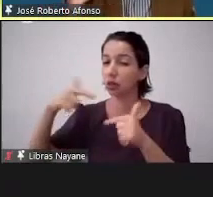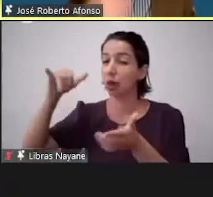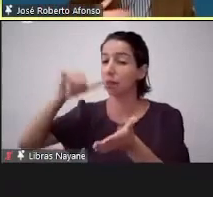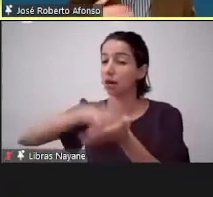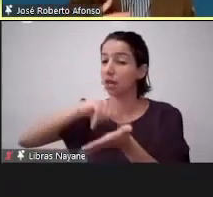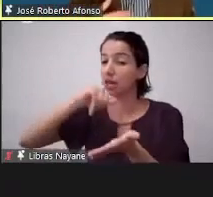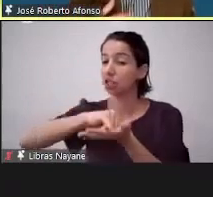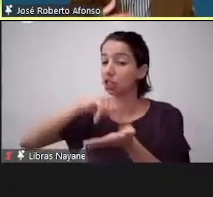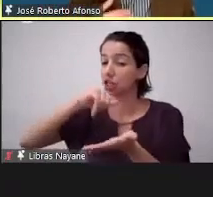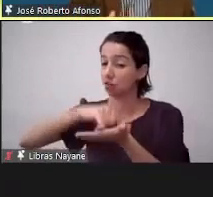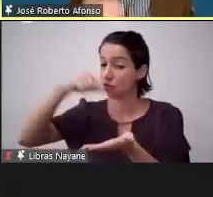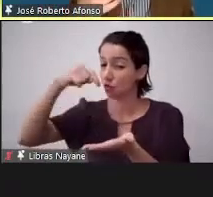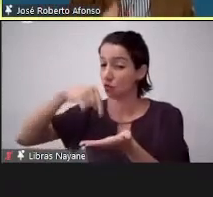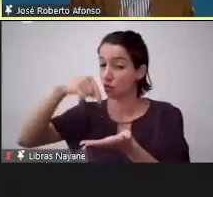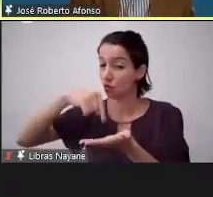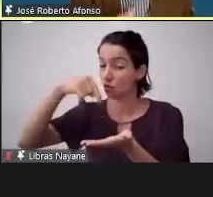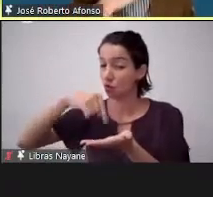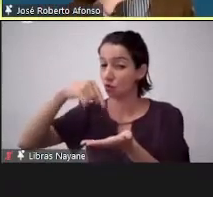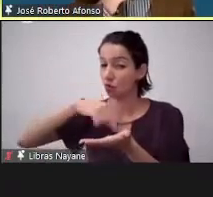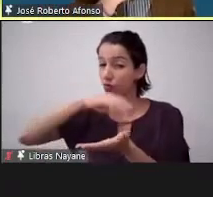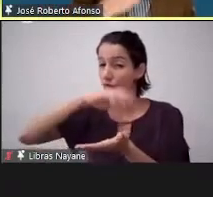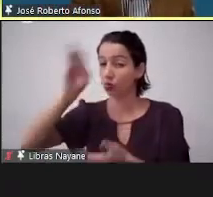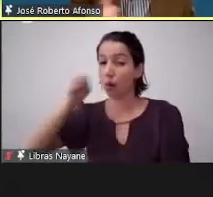app workers that